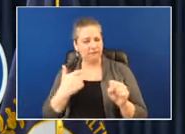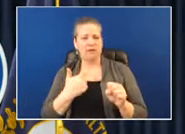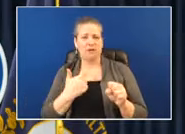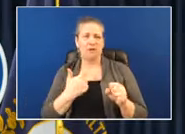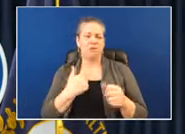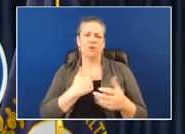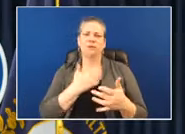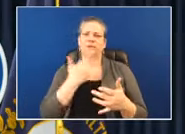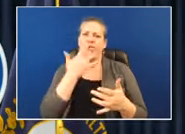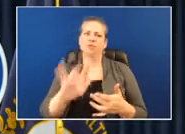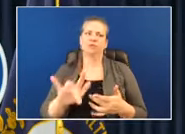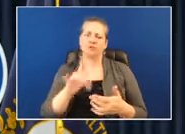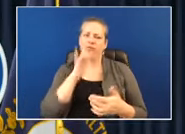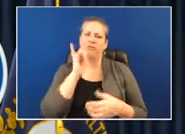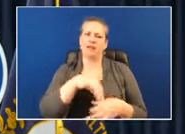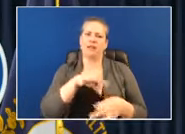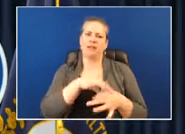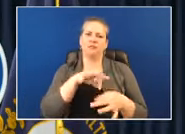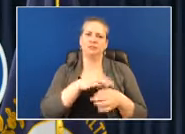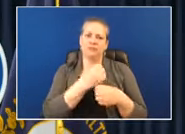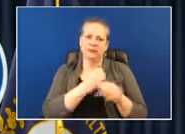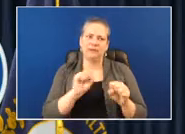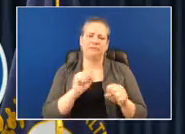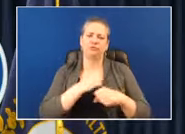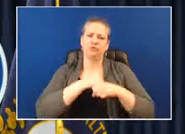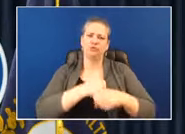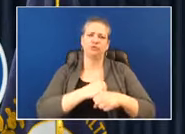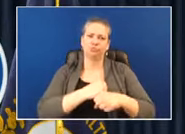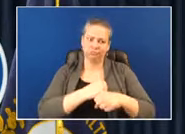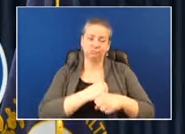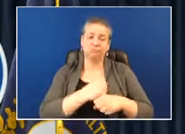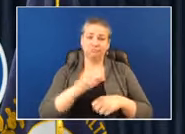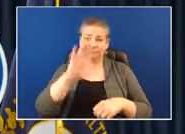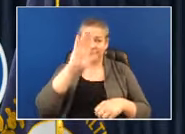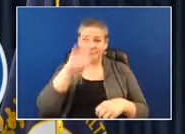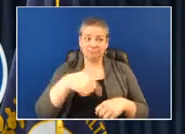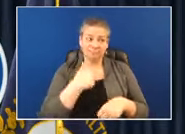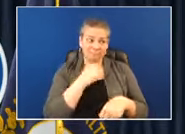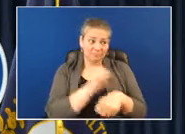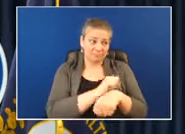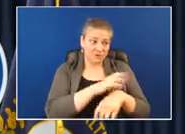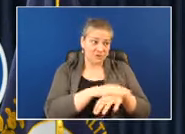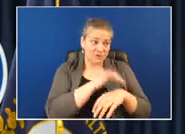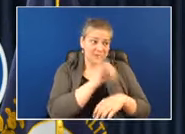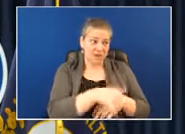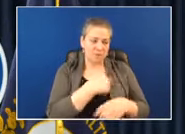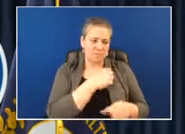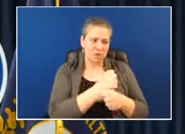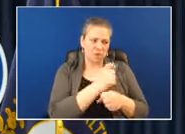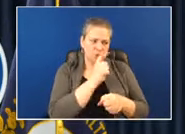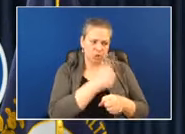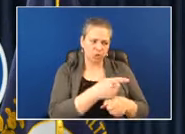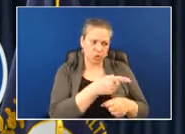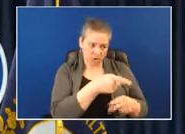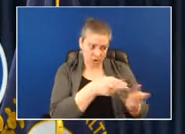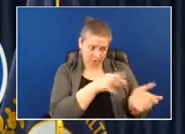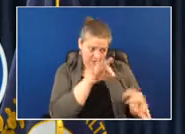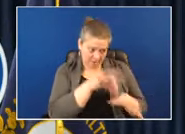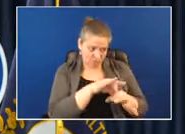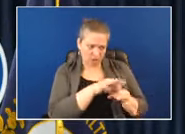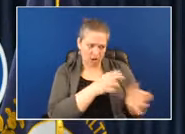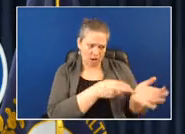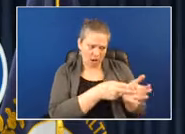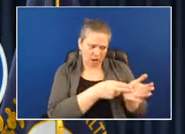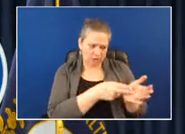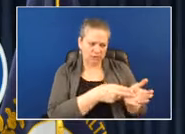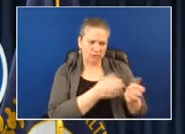there is still work to be done, we've taken great strides to ensure they're conducted in a safe, secure, and honest manner. This